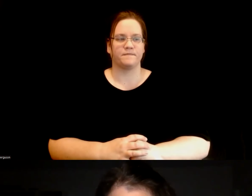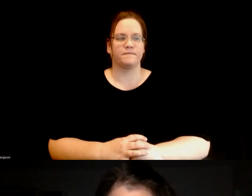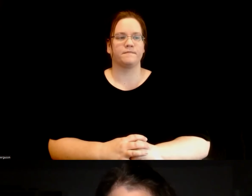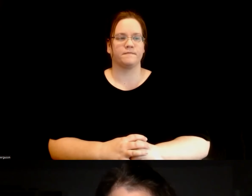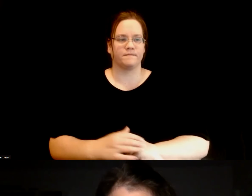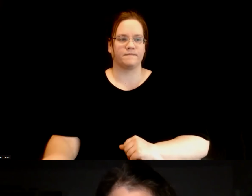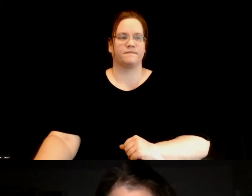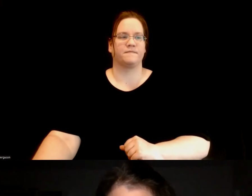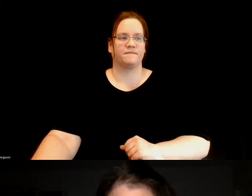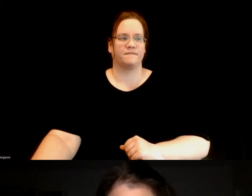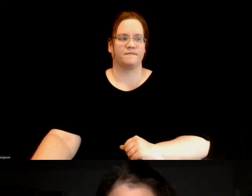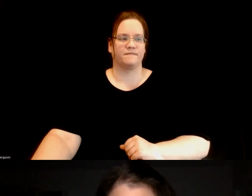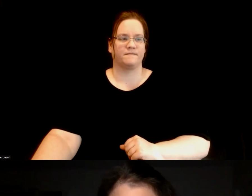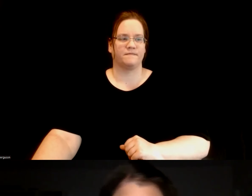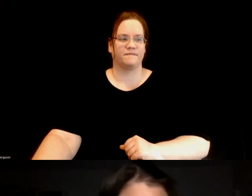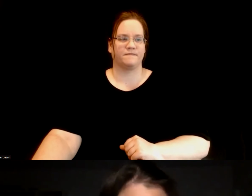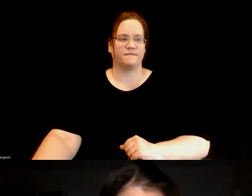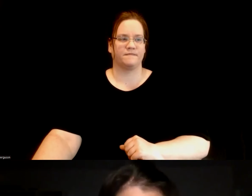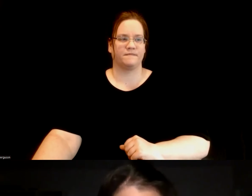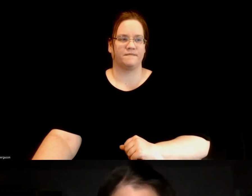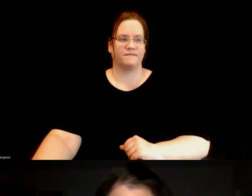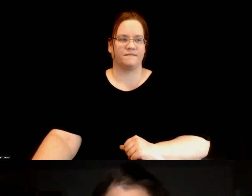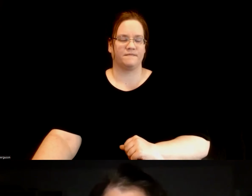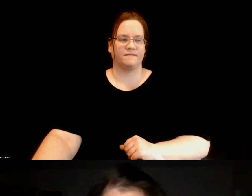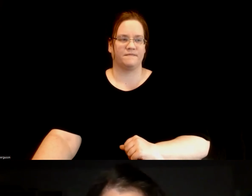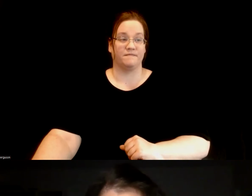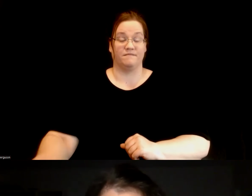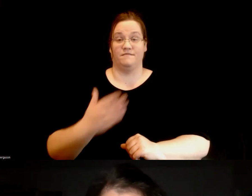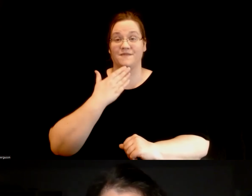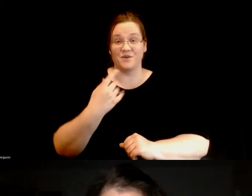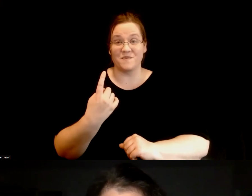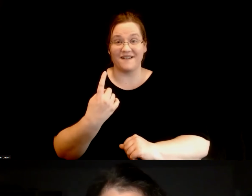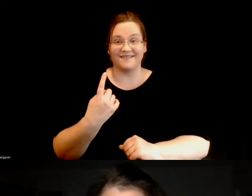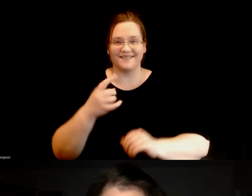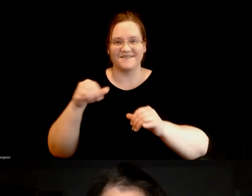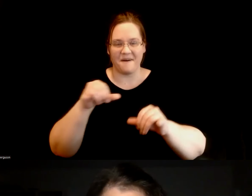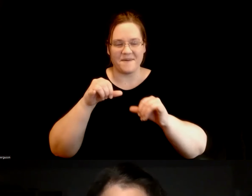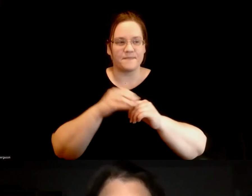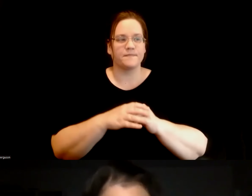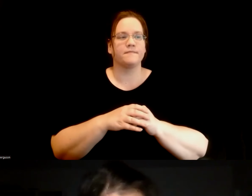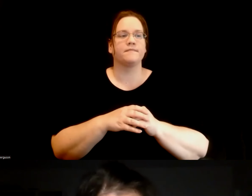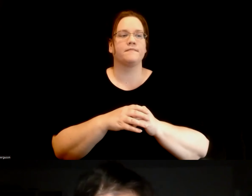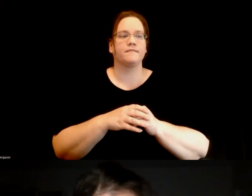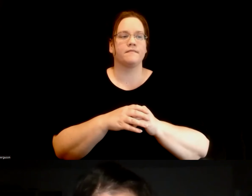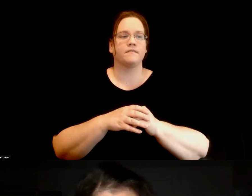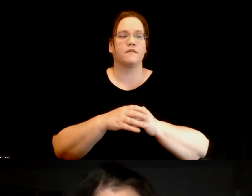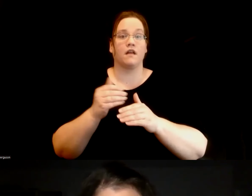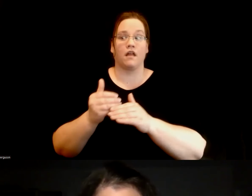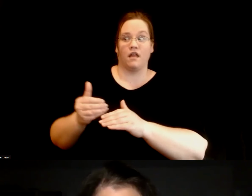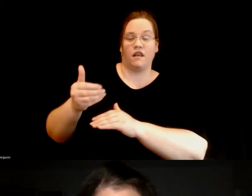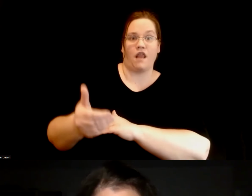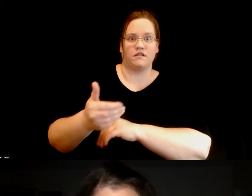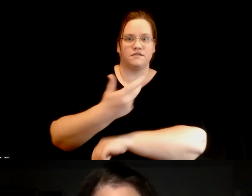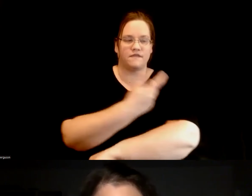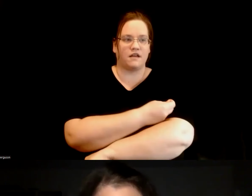Okay, next question. This is a good one because this is a common one. What about a next vaccine that responds